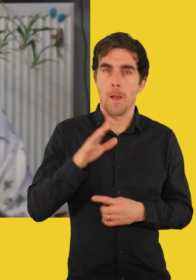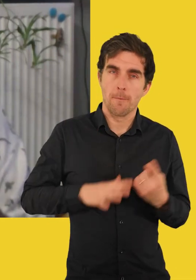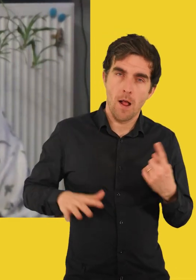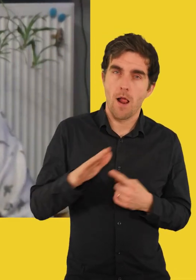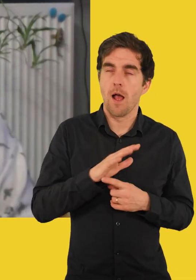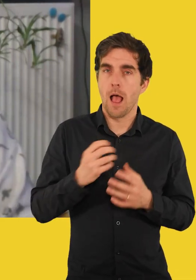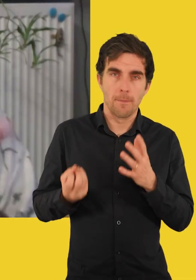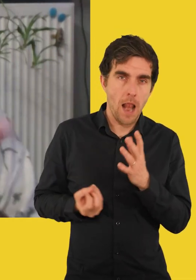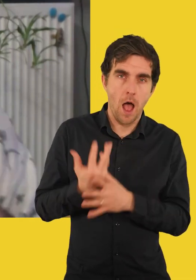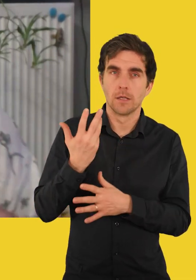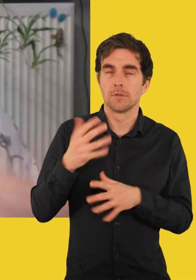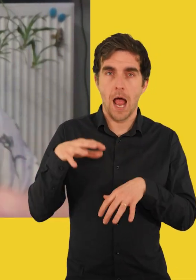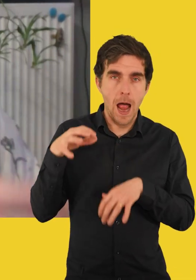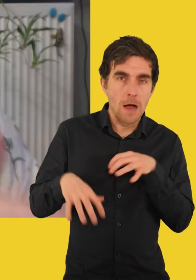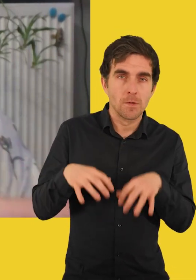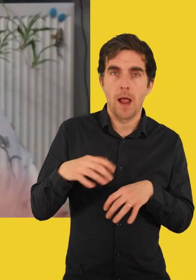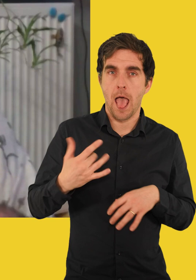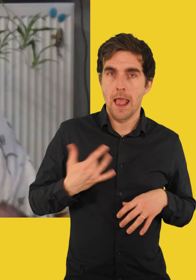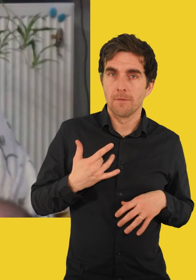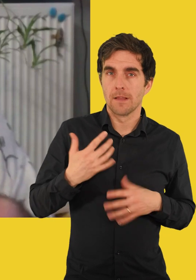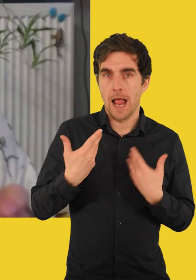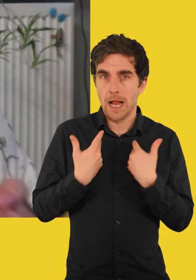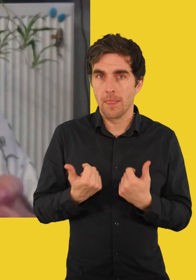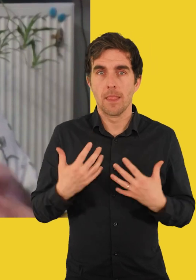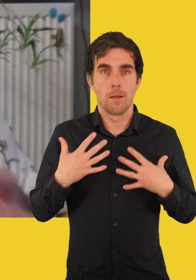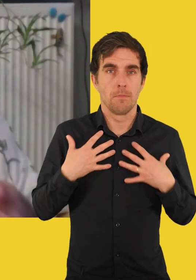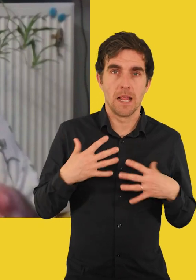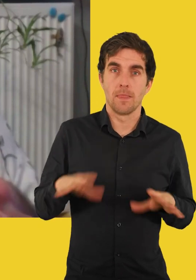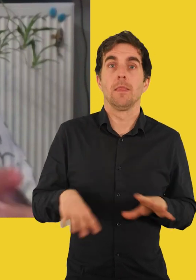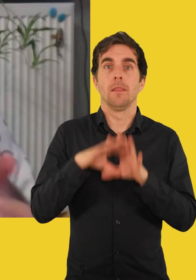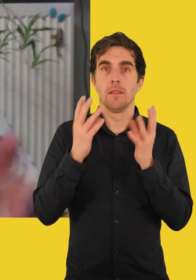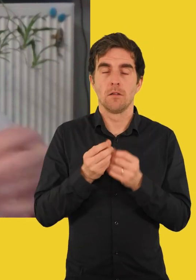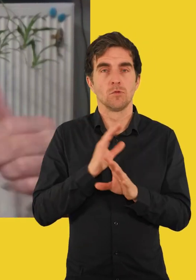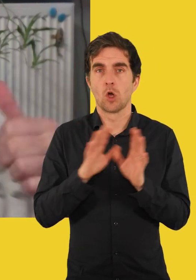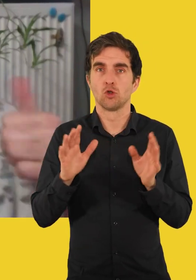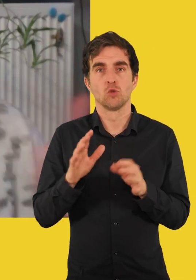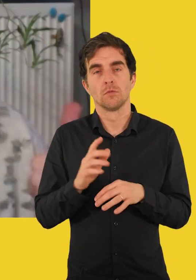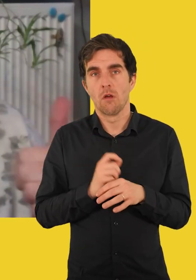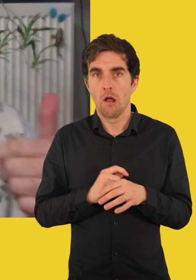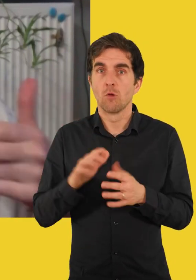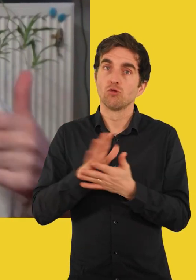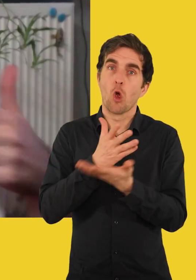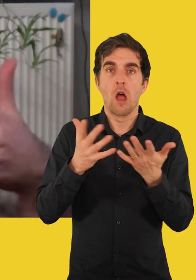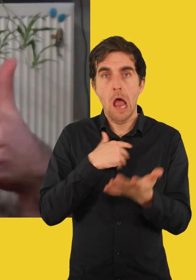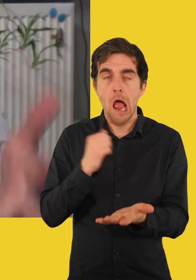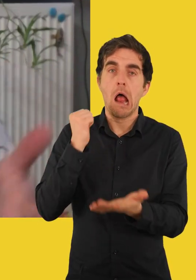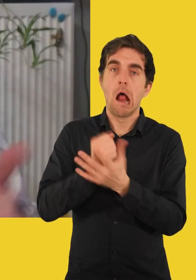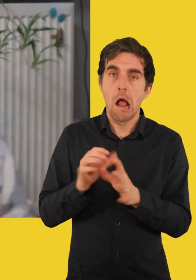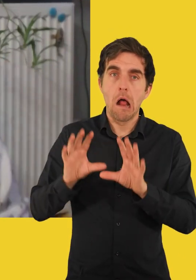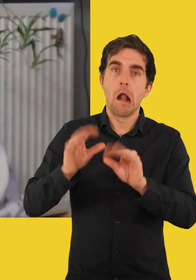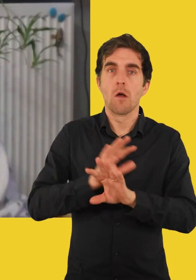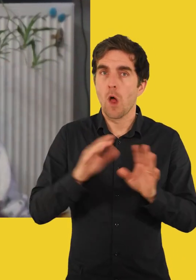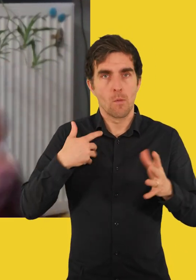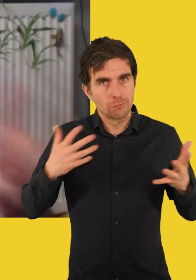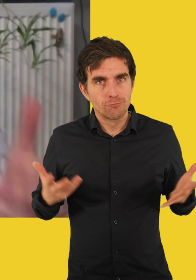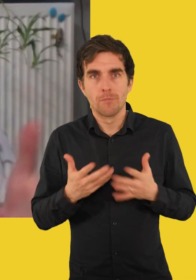demanding more people, plants, animals, living, held, breathing safely. For me to resist is not to be a killjoy, it's to be joyful, a